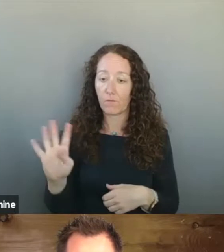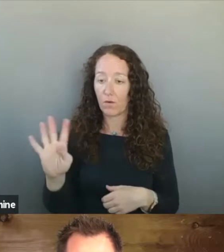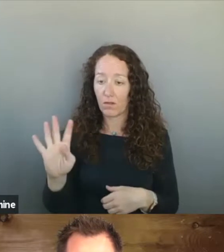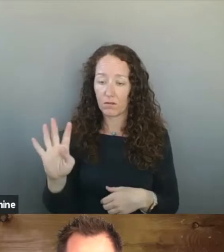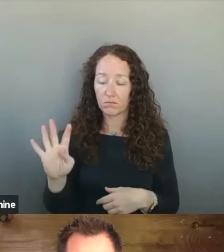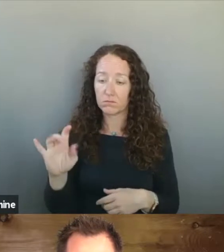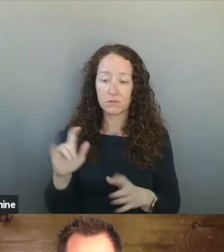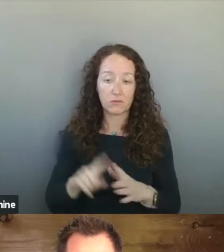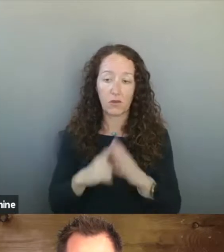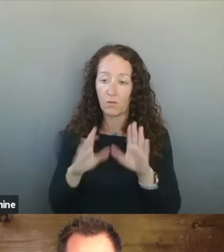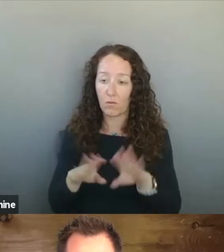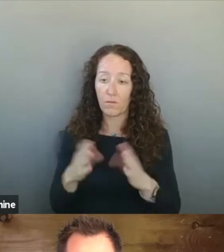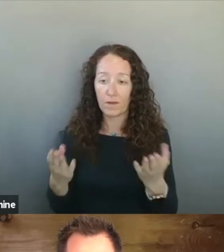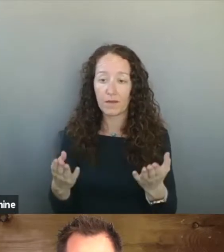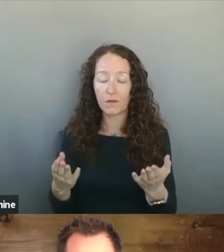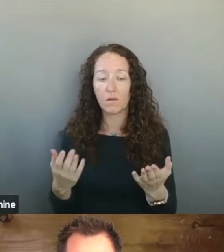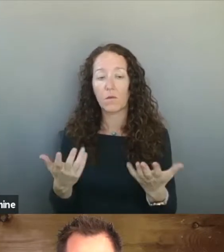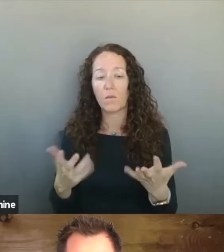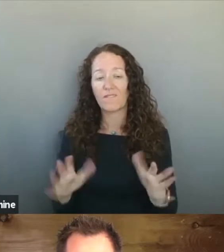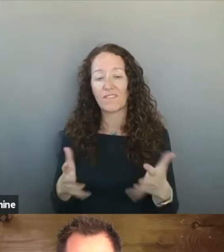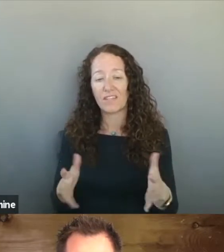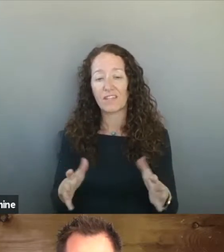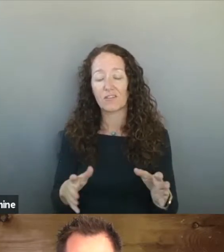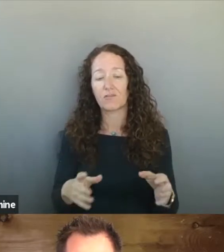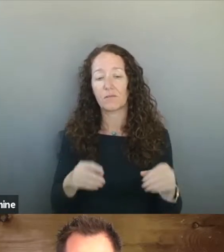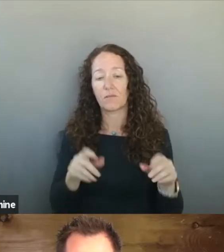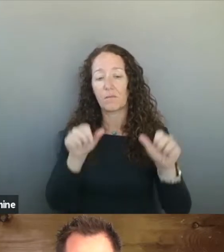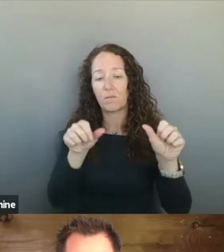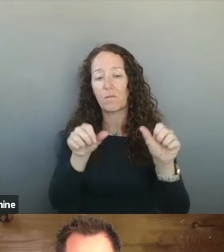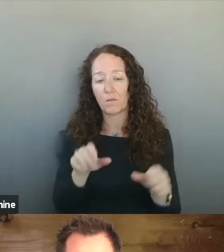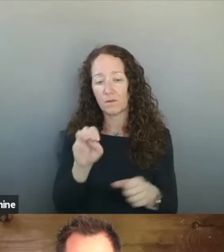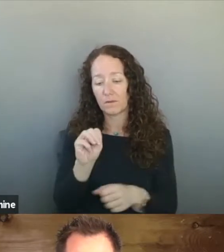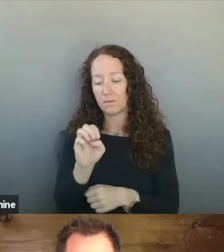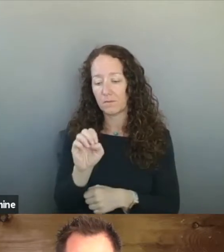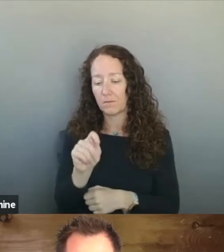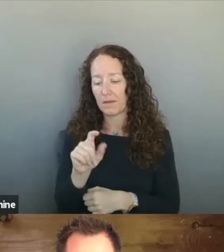a kind of a read on people who are in the room. And I think it's